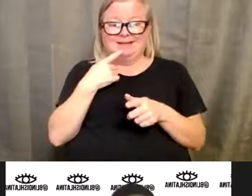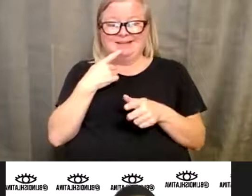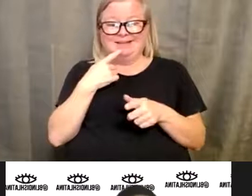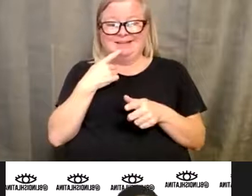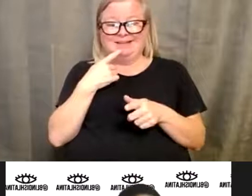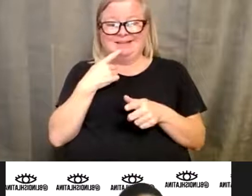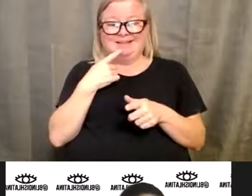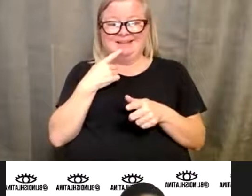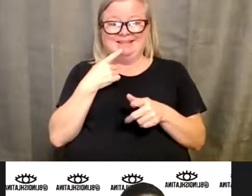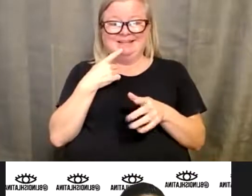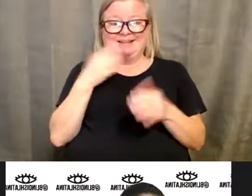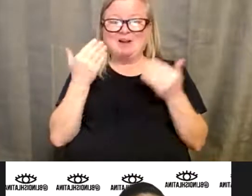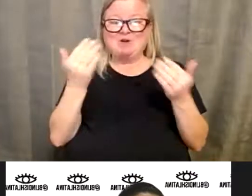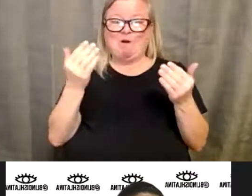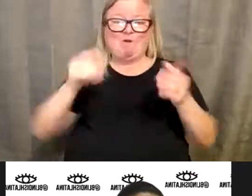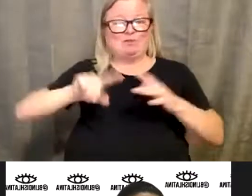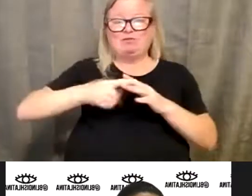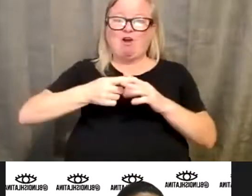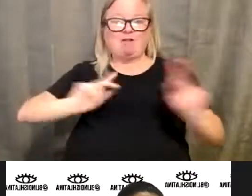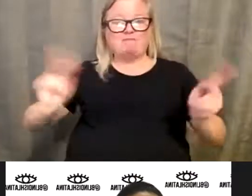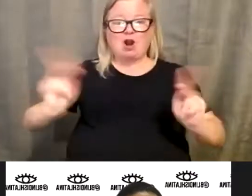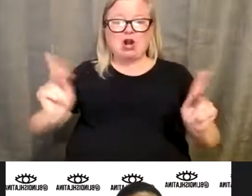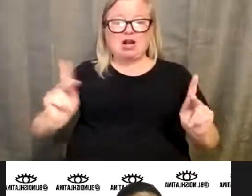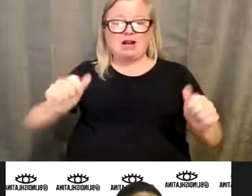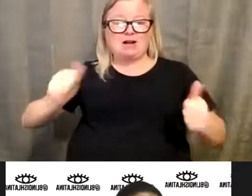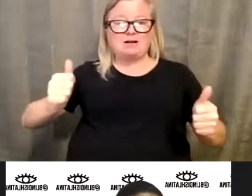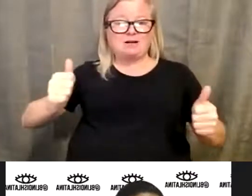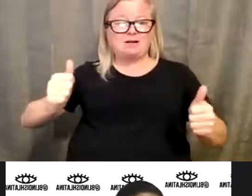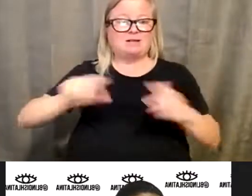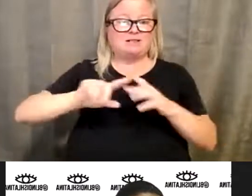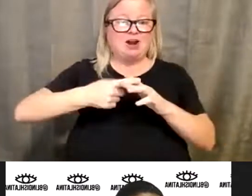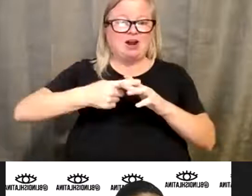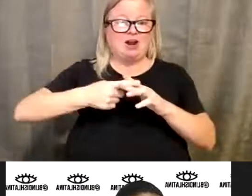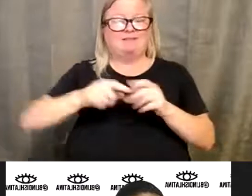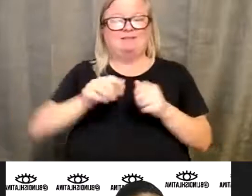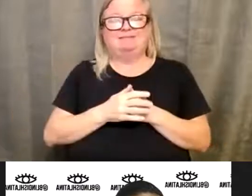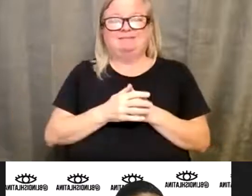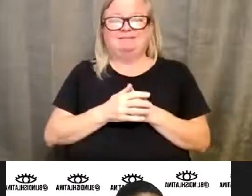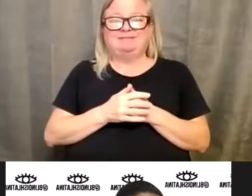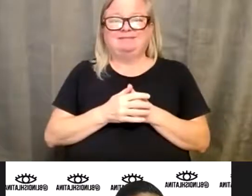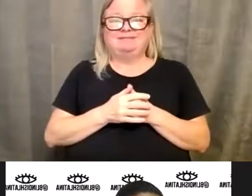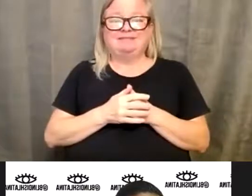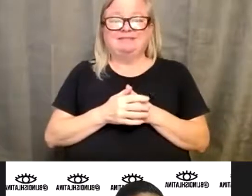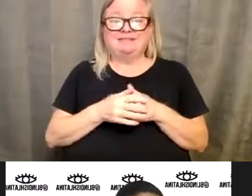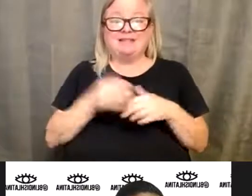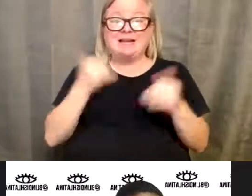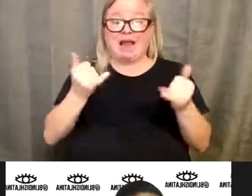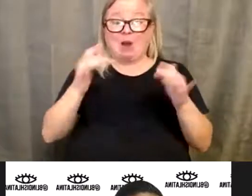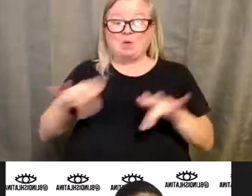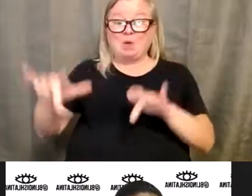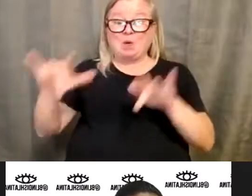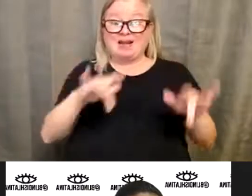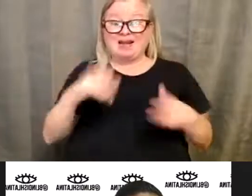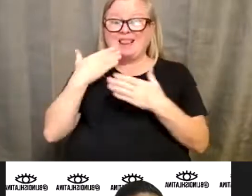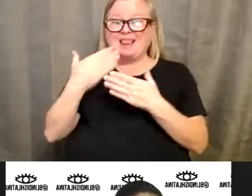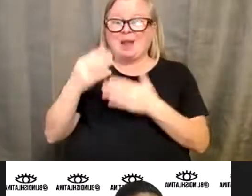Let's get this party started. We're gonna get it started. And with that, we are recording. Thank you,